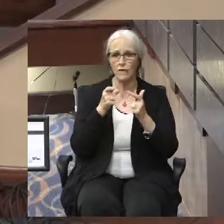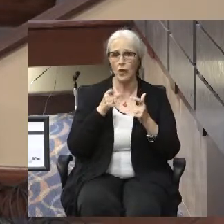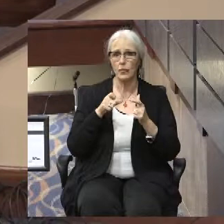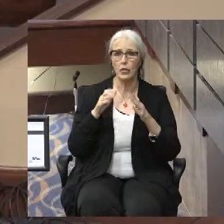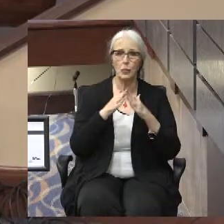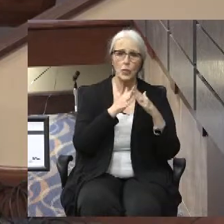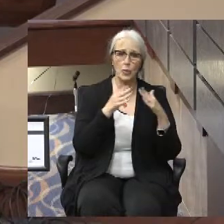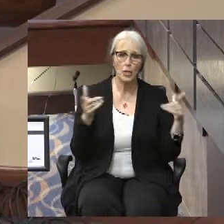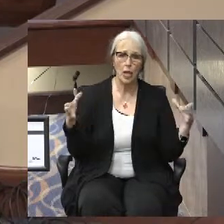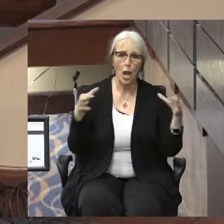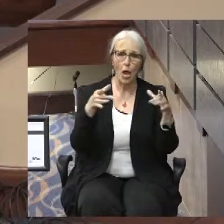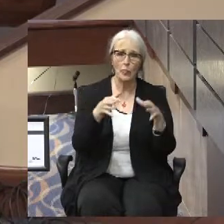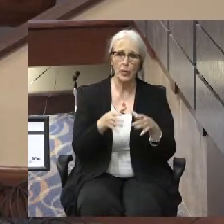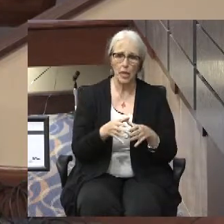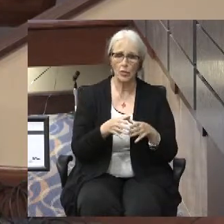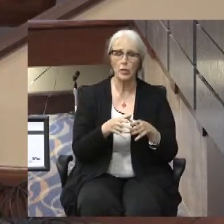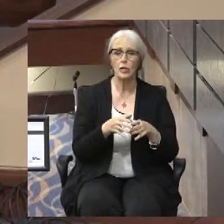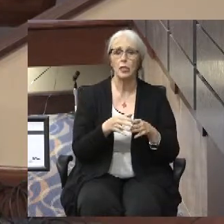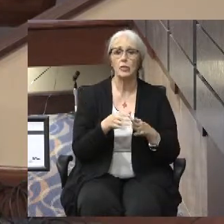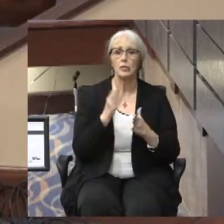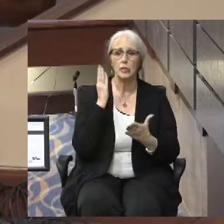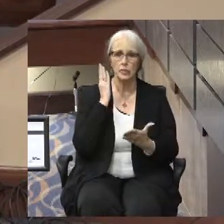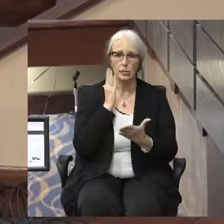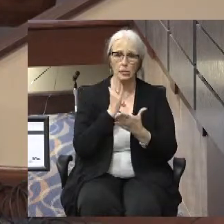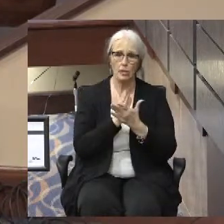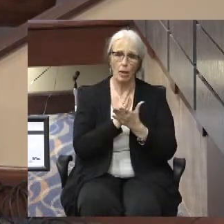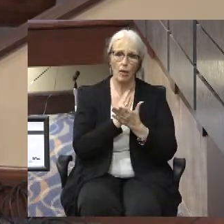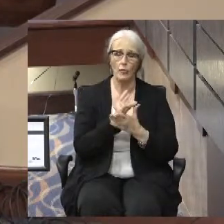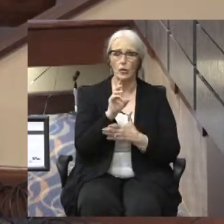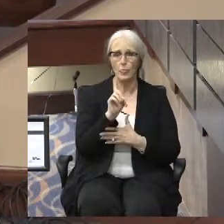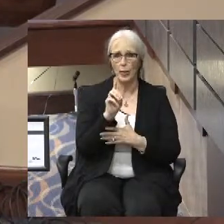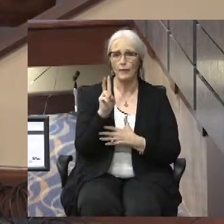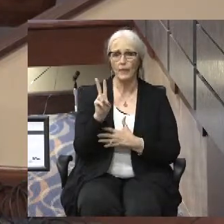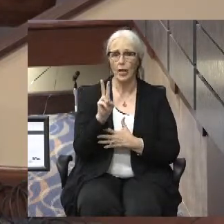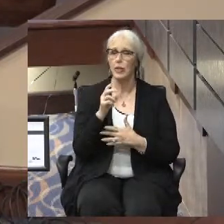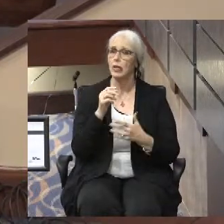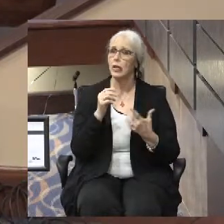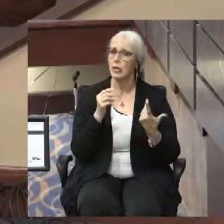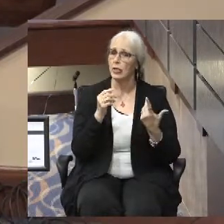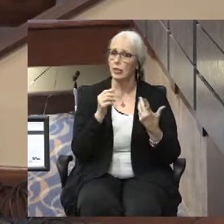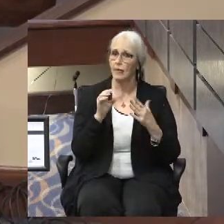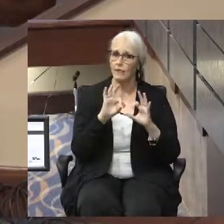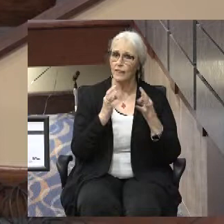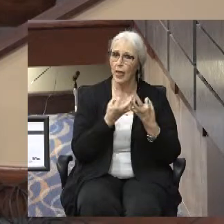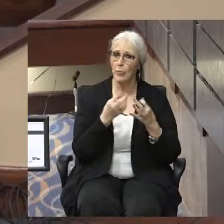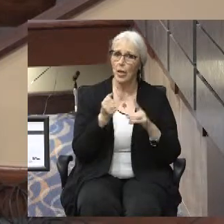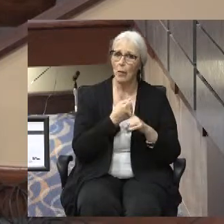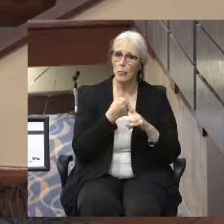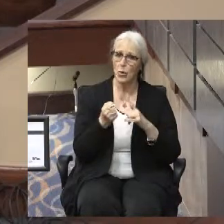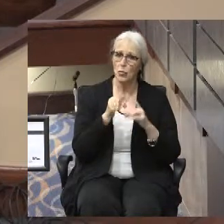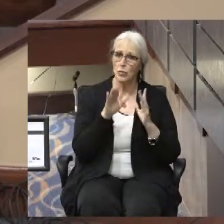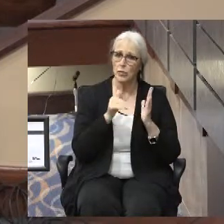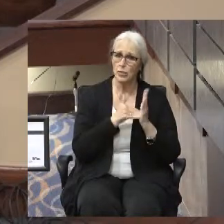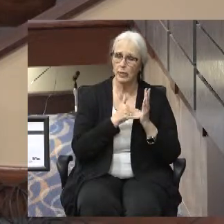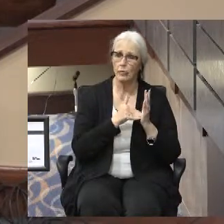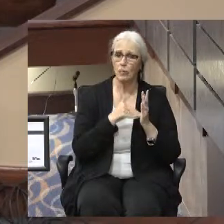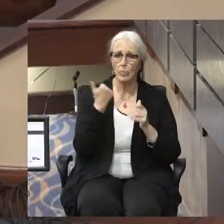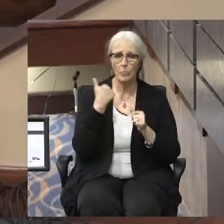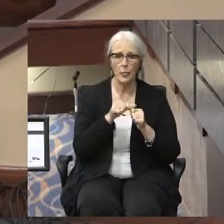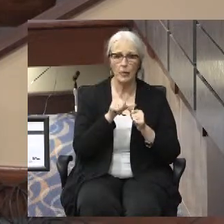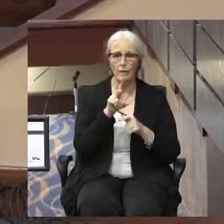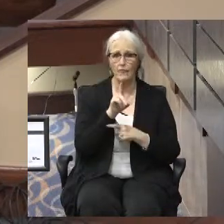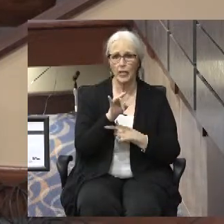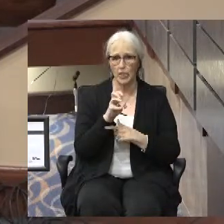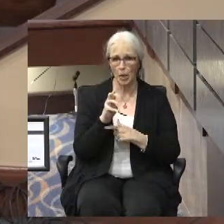together to end cycles of domestic violence. The Family Abuse Center remembers its victims of domestic violence in the city of